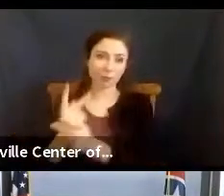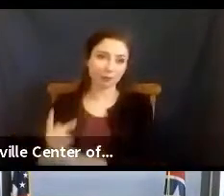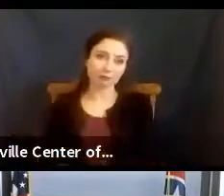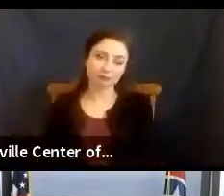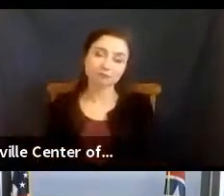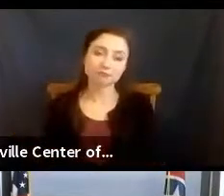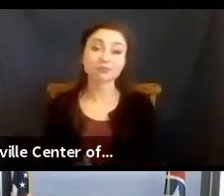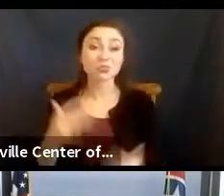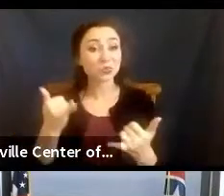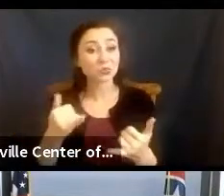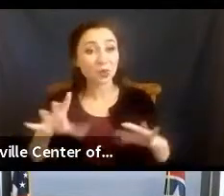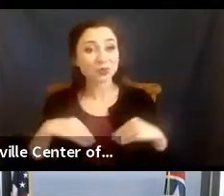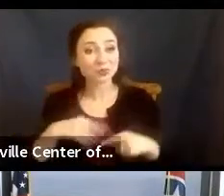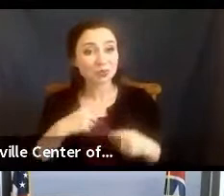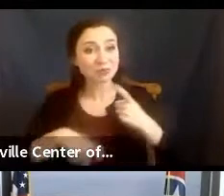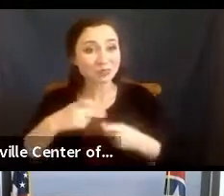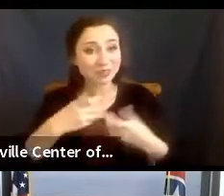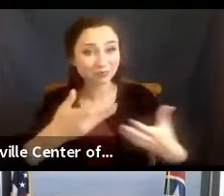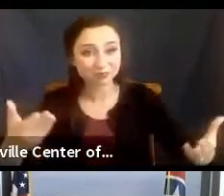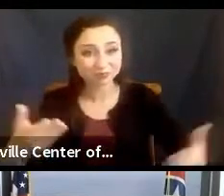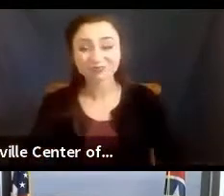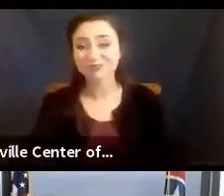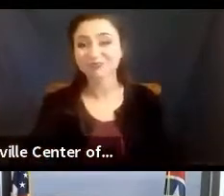take questions.